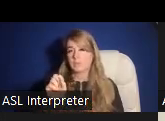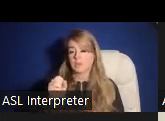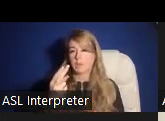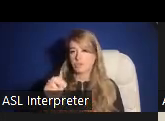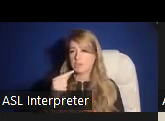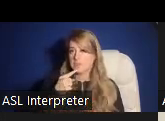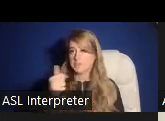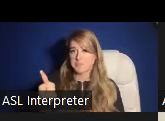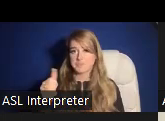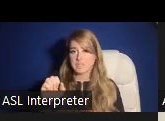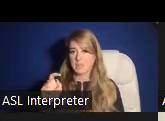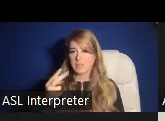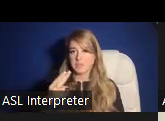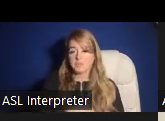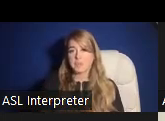Thank you.